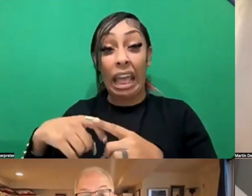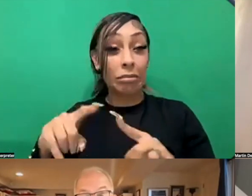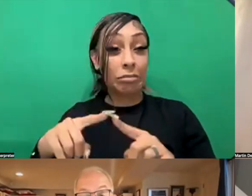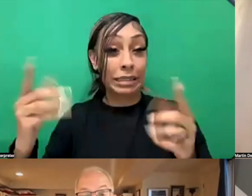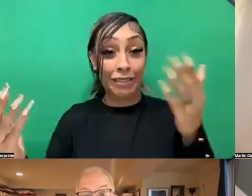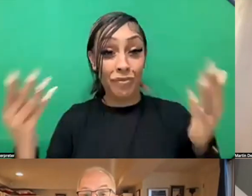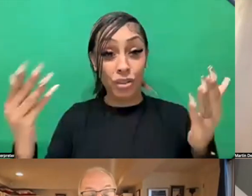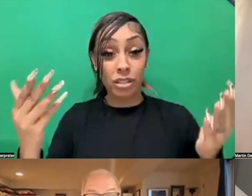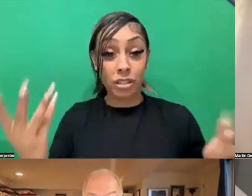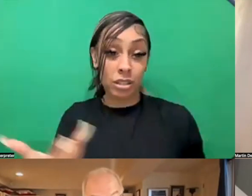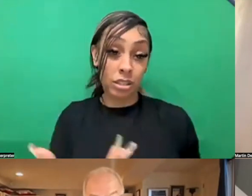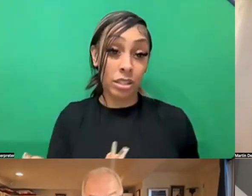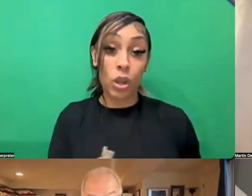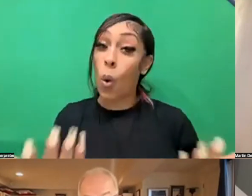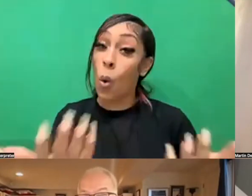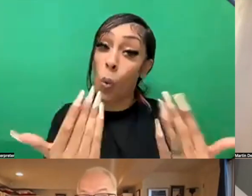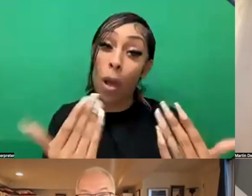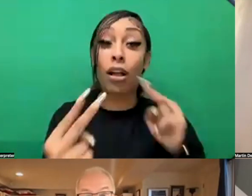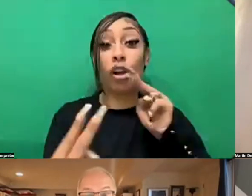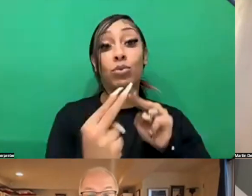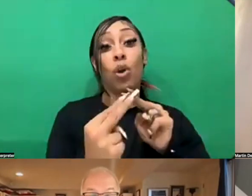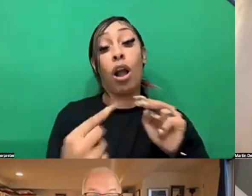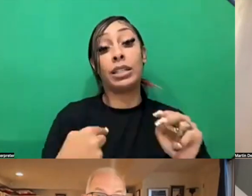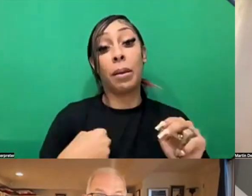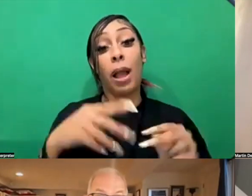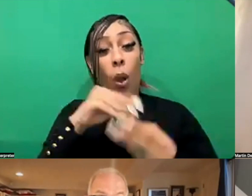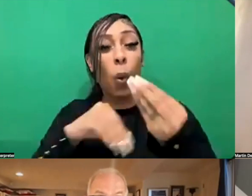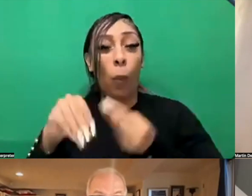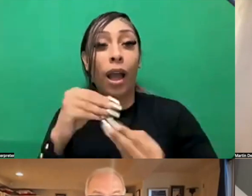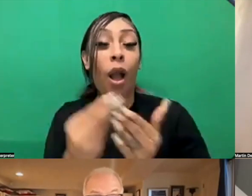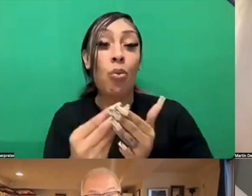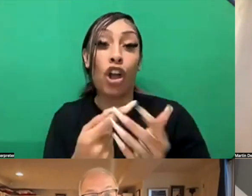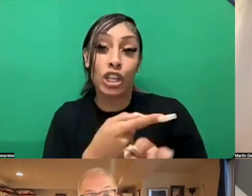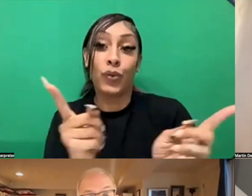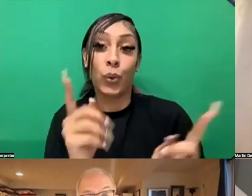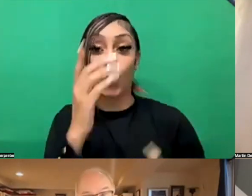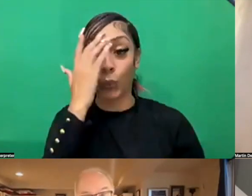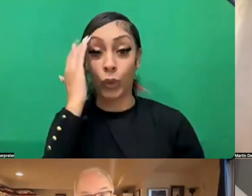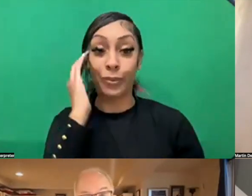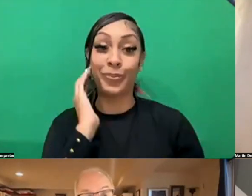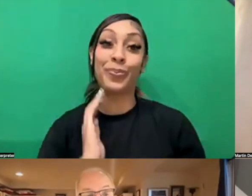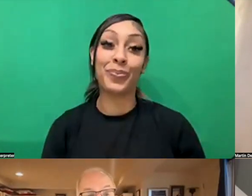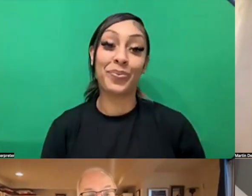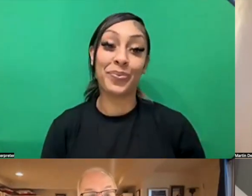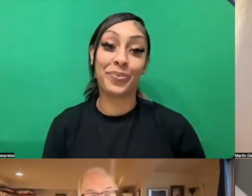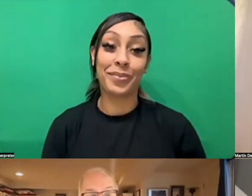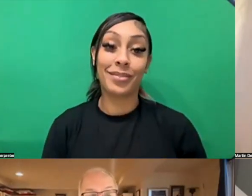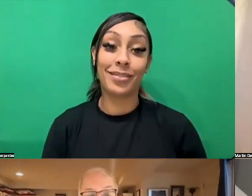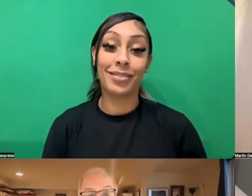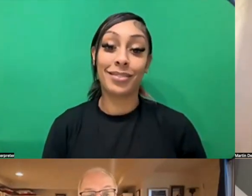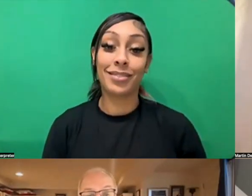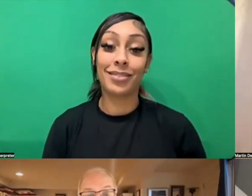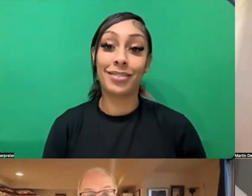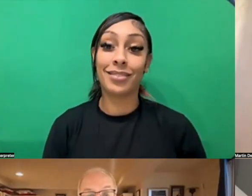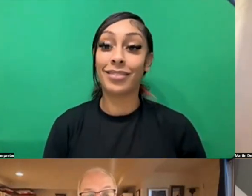all the other costs. But you're welcome to contact me, and I'll figure that all out for you. Right, good. Thanks for that. I just need to speak to Rob